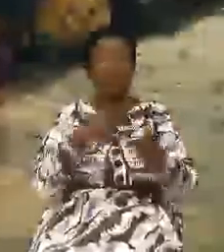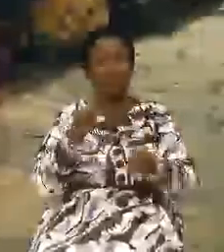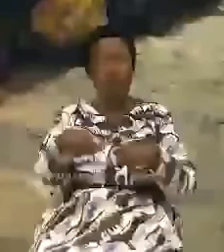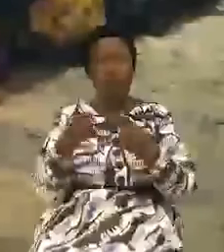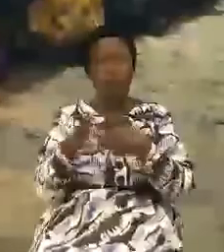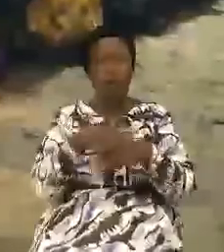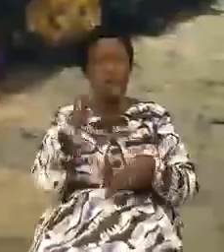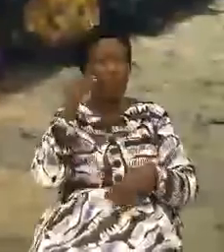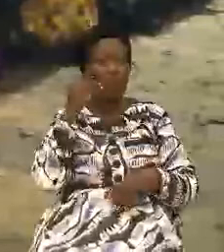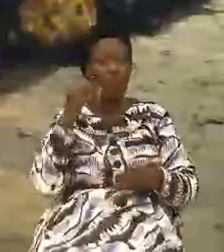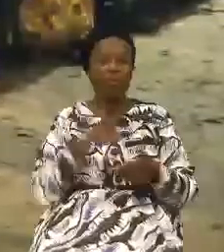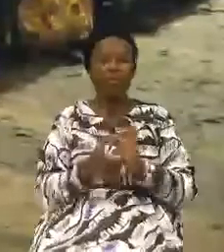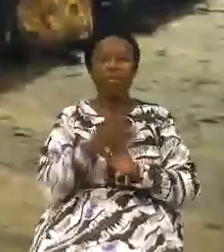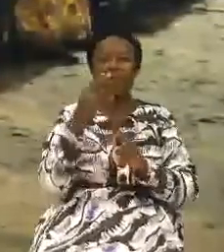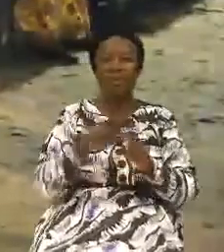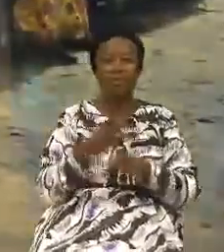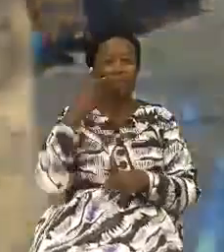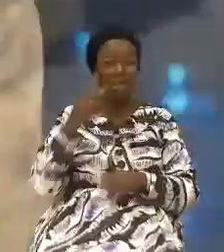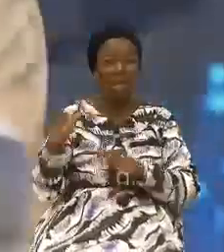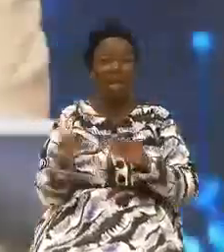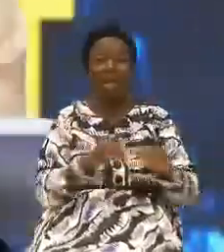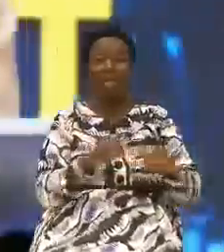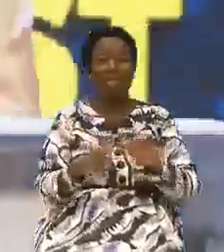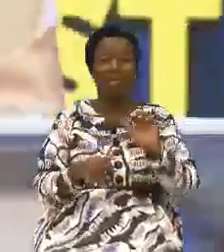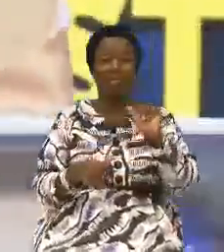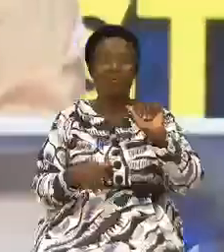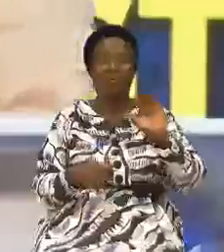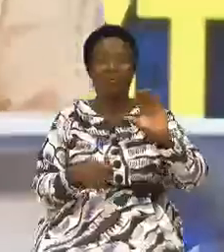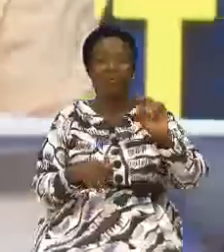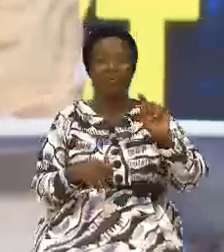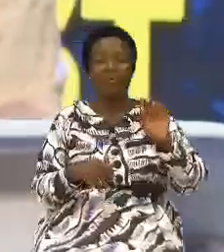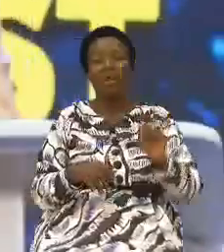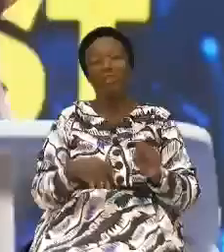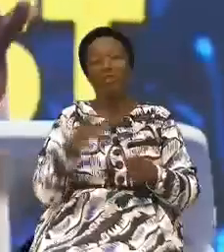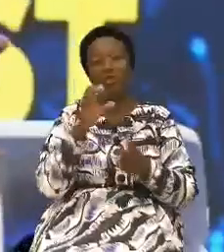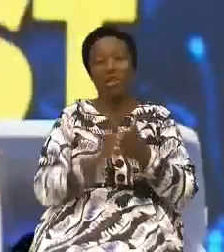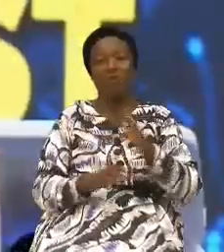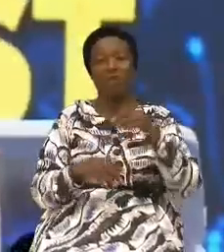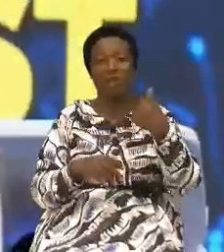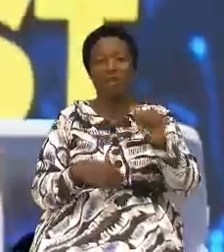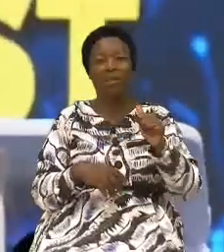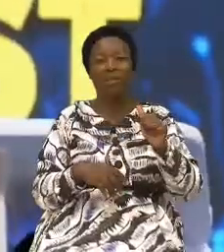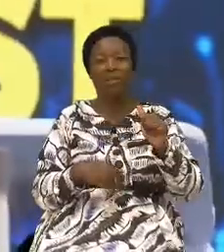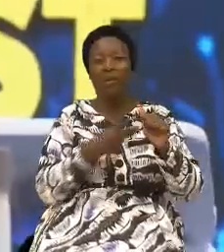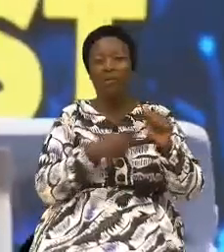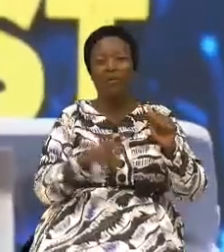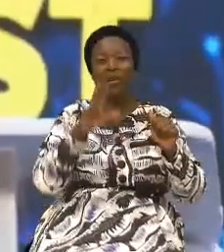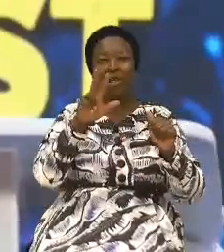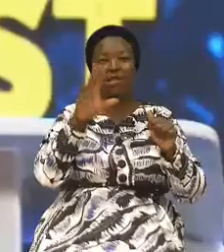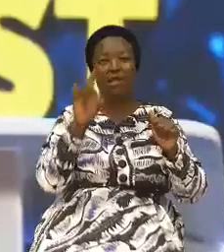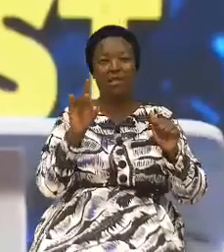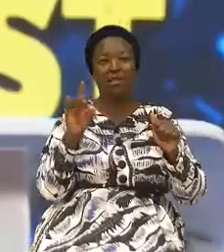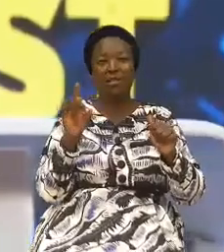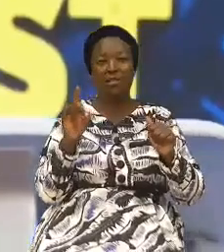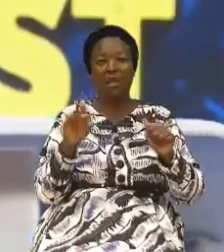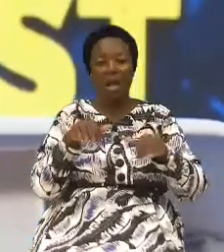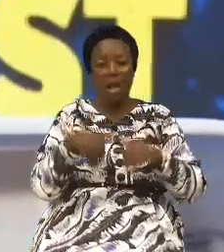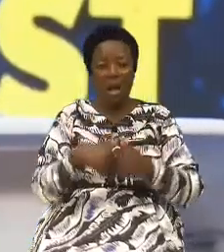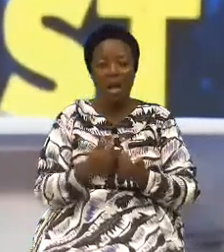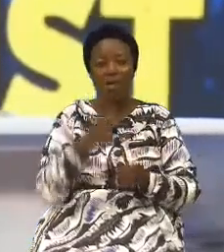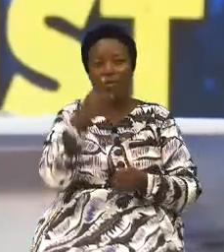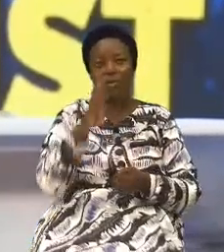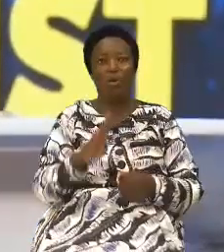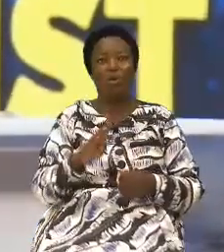Look at Acts chapter 10. I'm reading from verse 38. Acts chapter 10, verse 38. How God